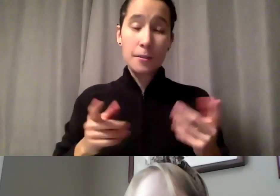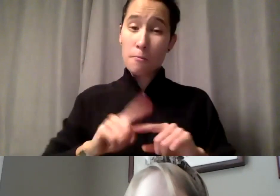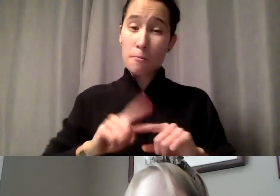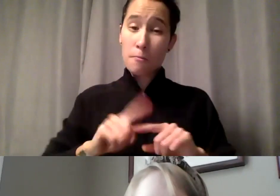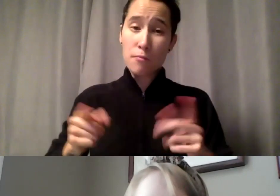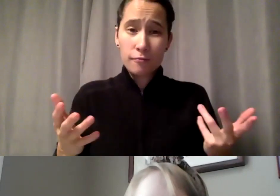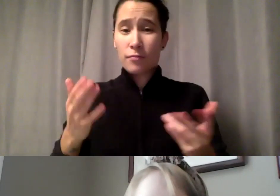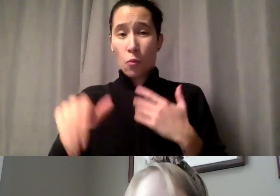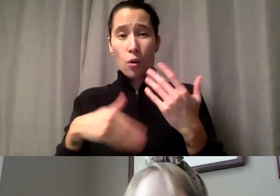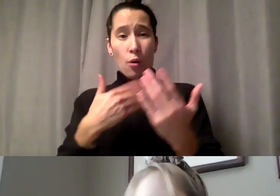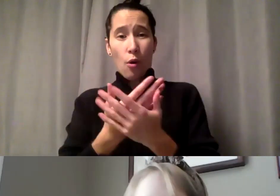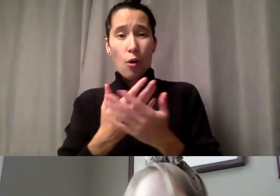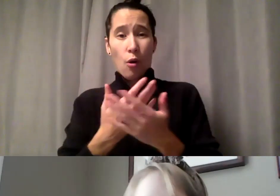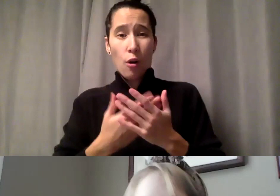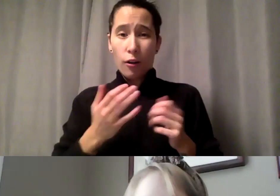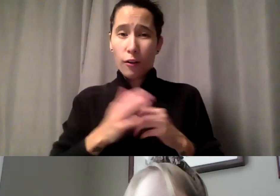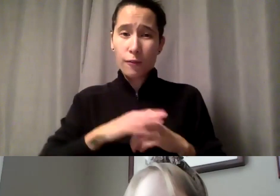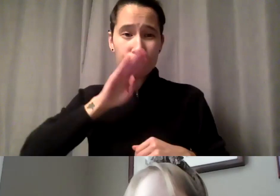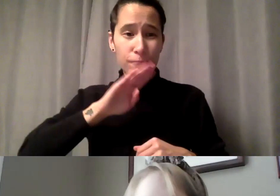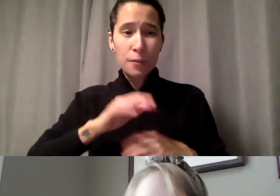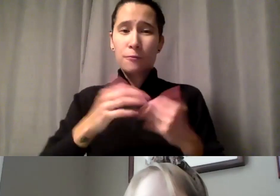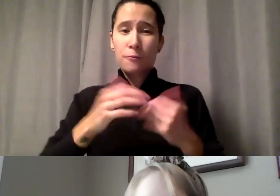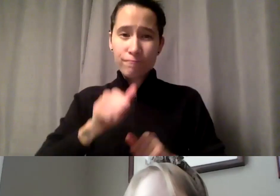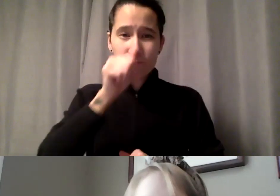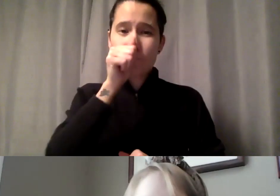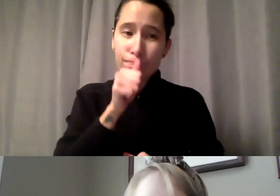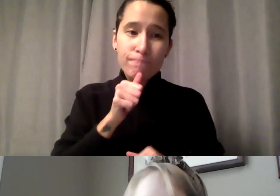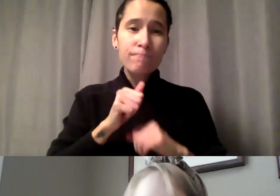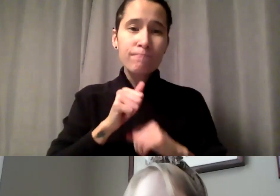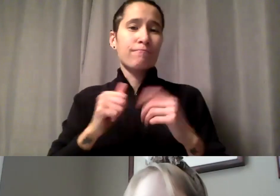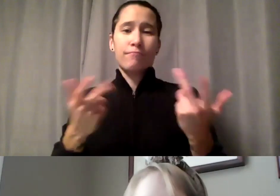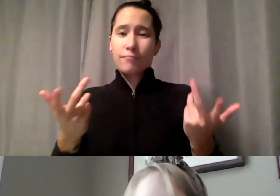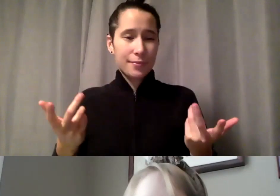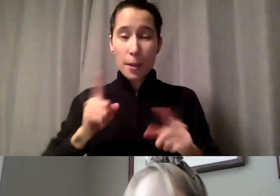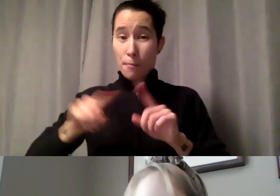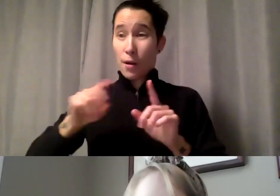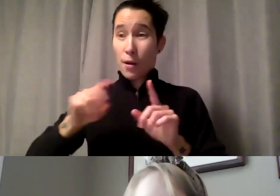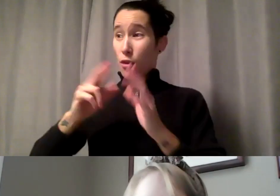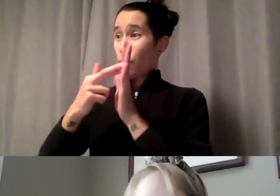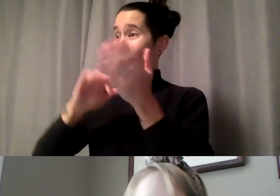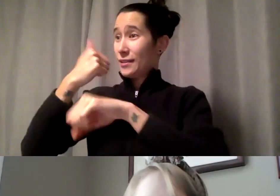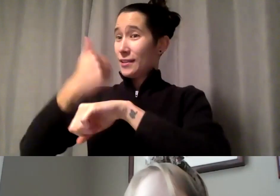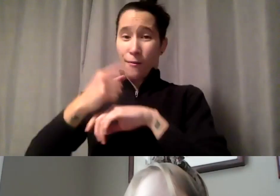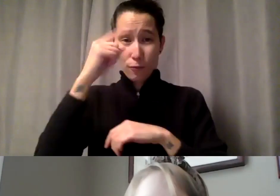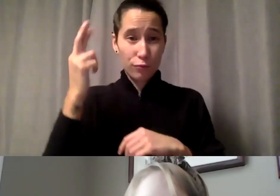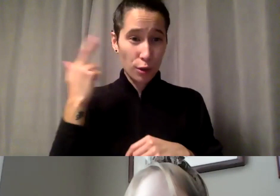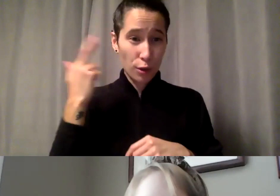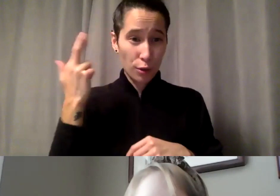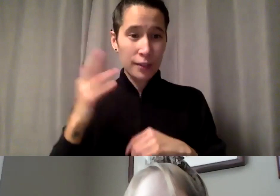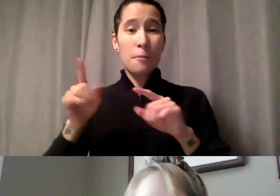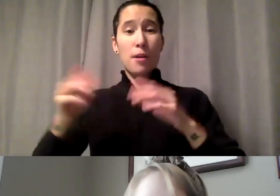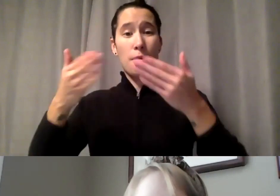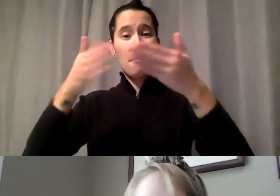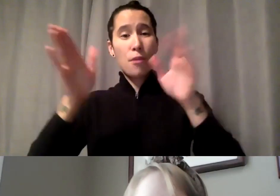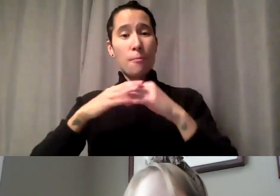now in every parts of our lives, and right now it was determined, not we, public health determined that